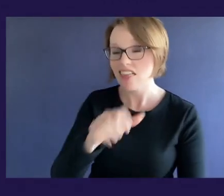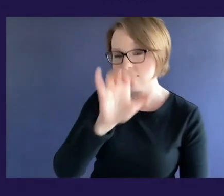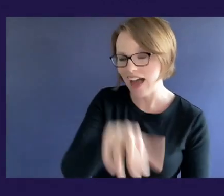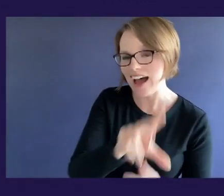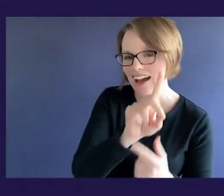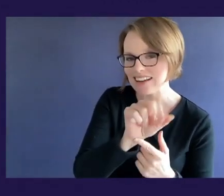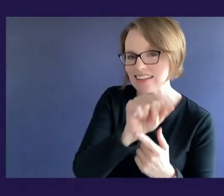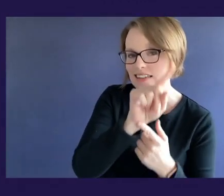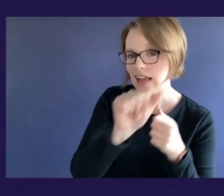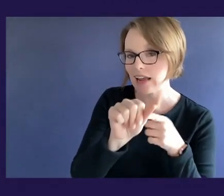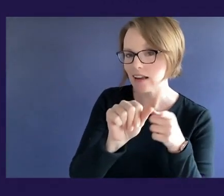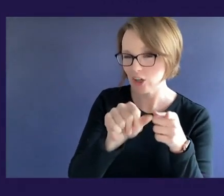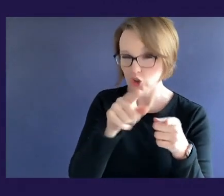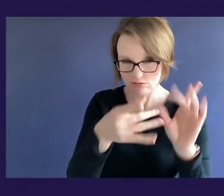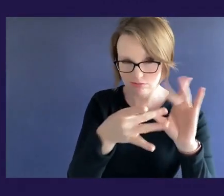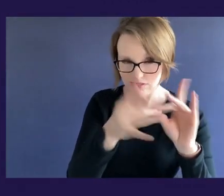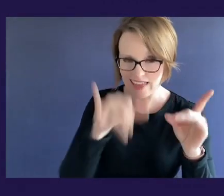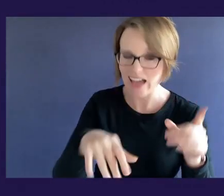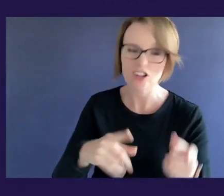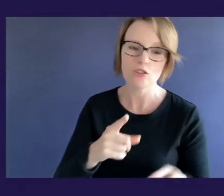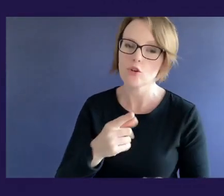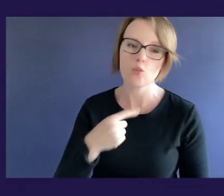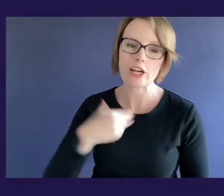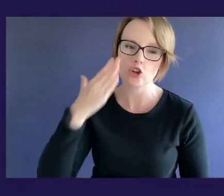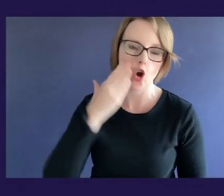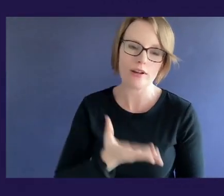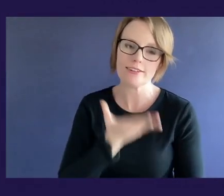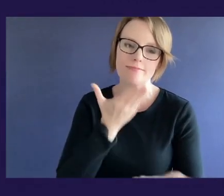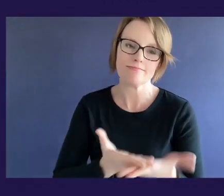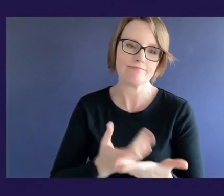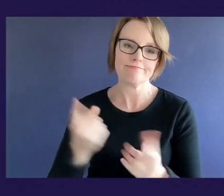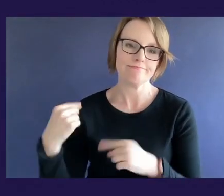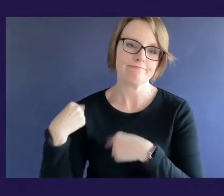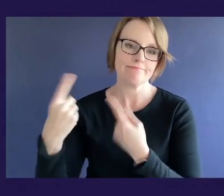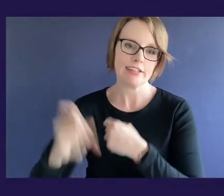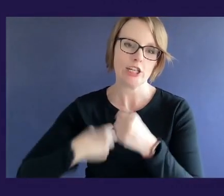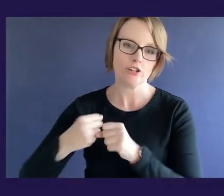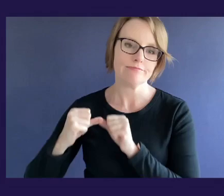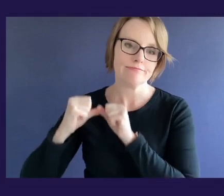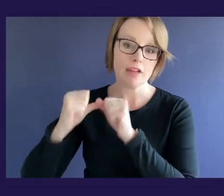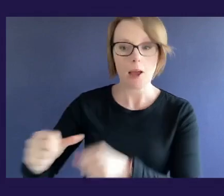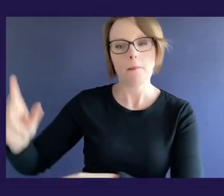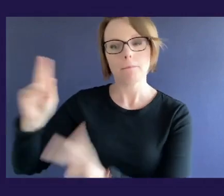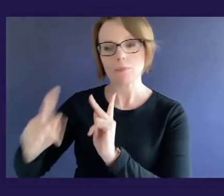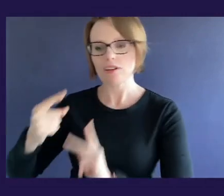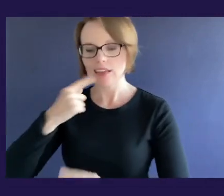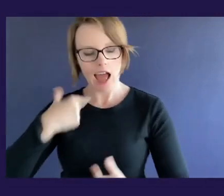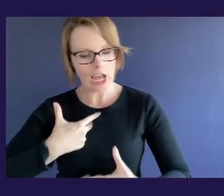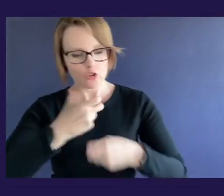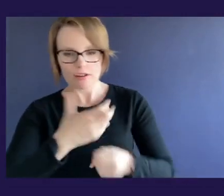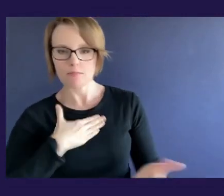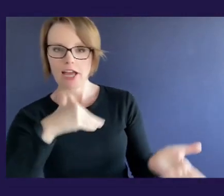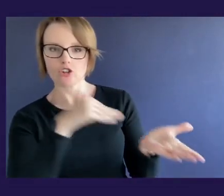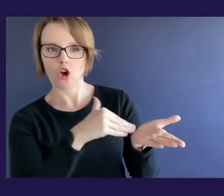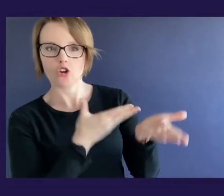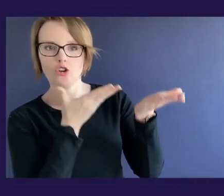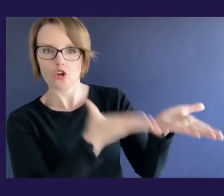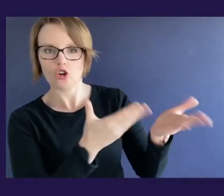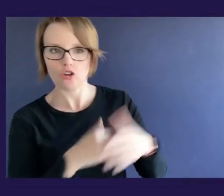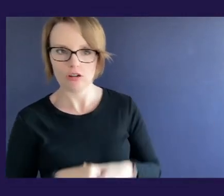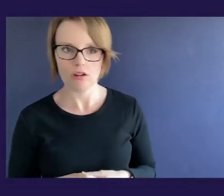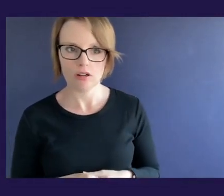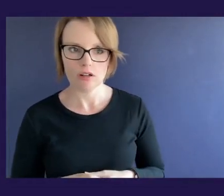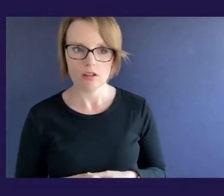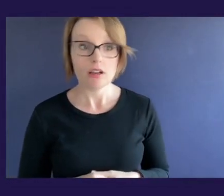remained consistent for years. Right. People say it's their doctor, their healthcare provider, and yet the reality is we don't often see